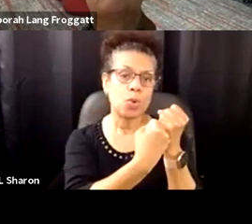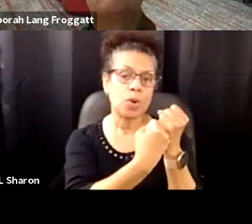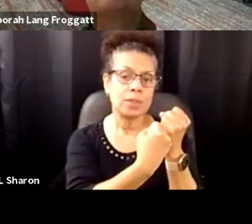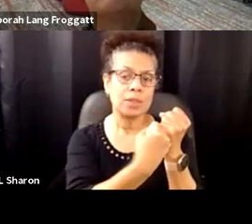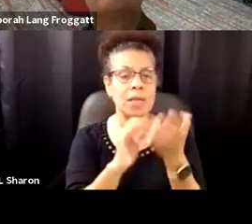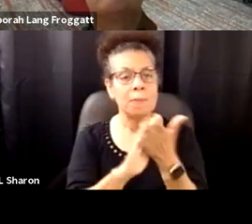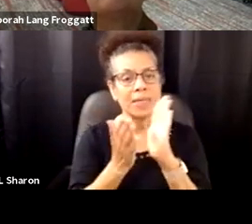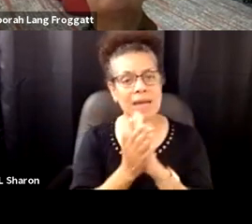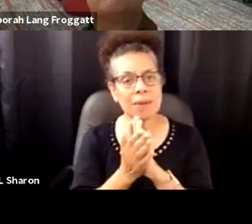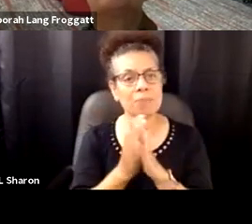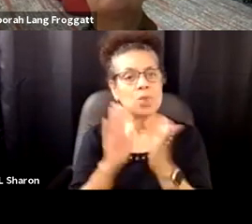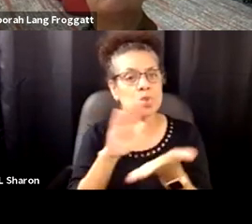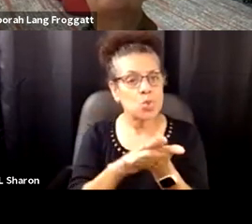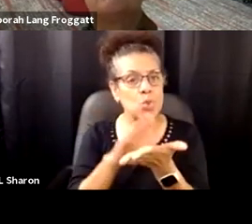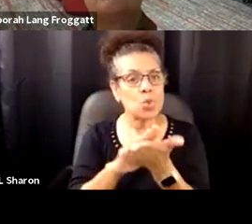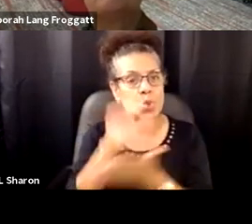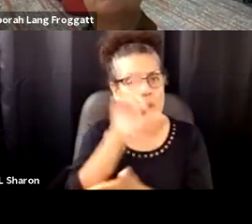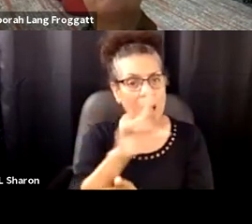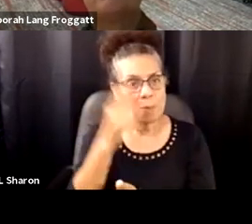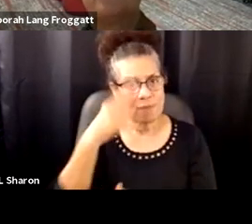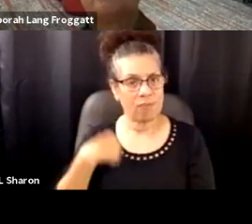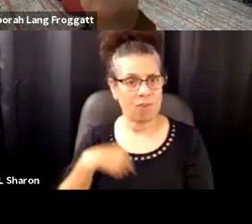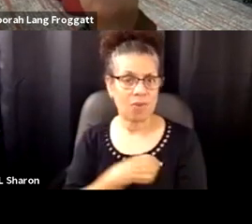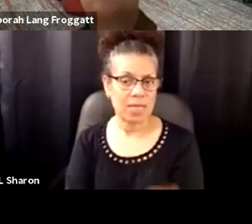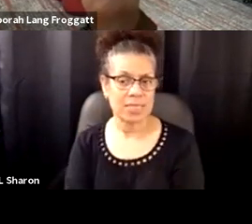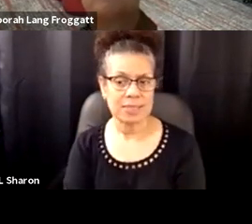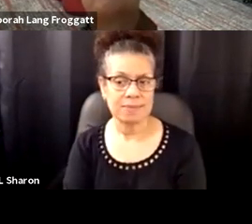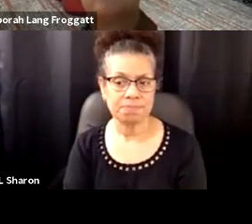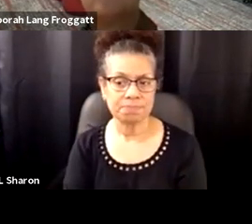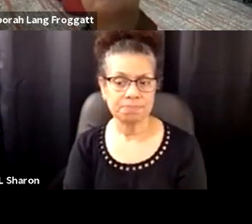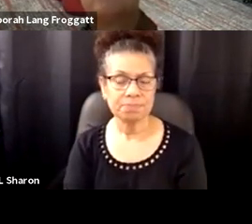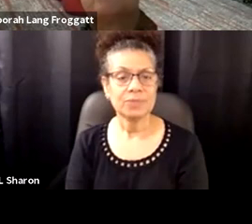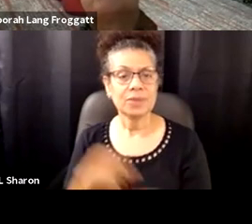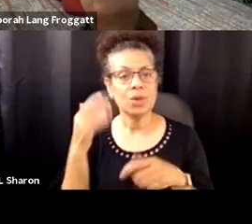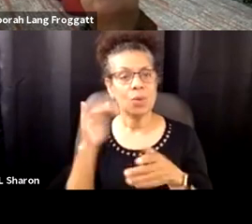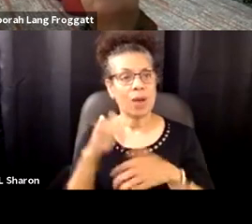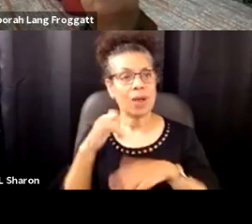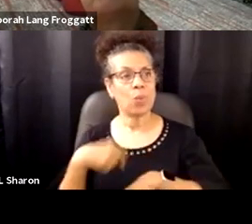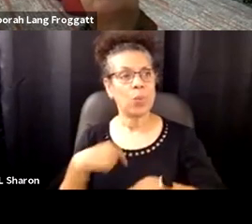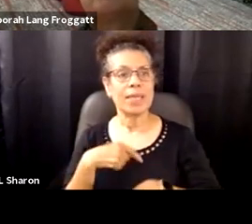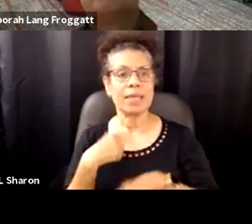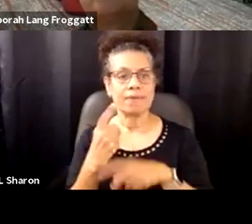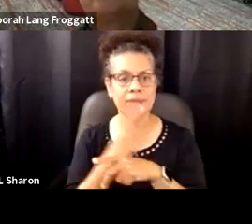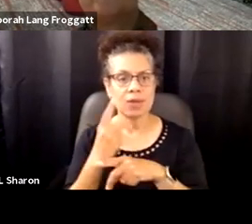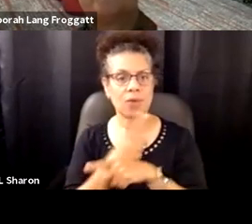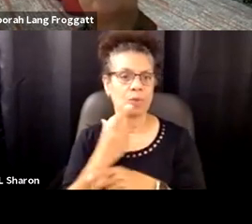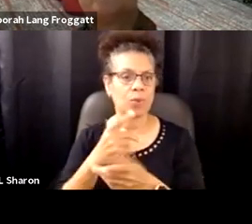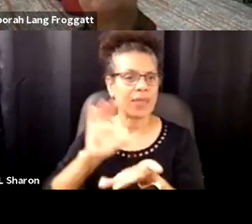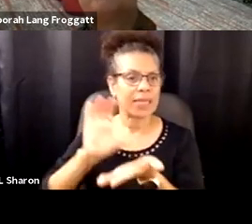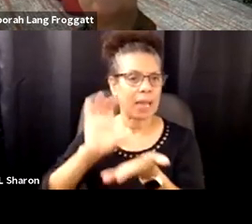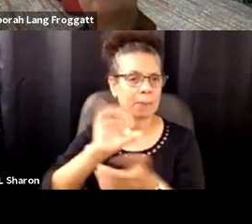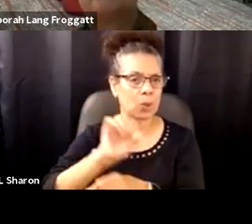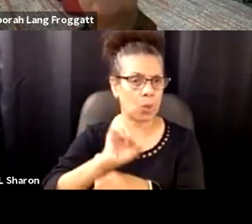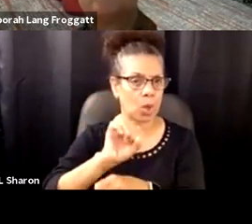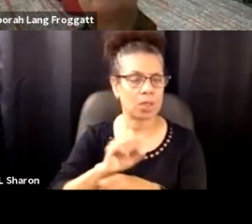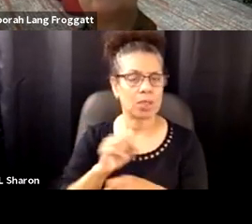school library in a sense for um for our schools while we do the capital work necessary or make the